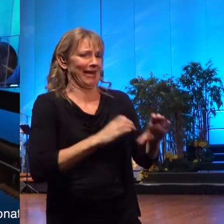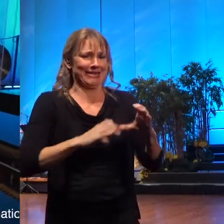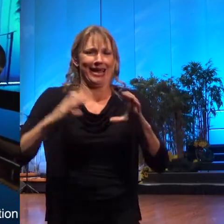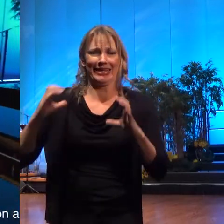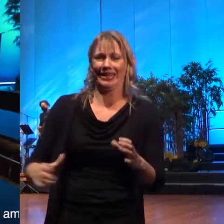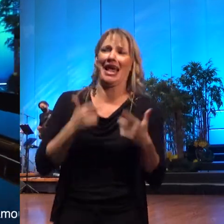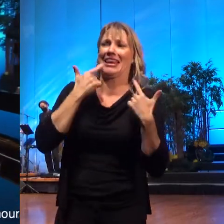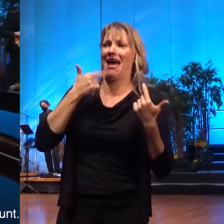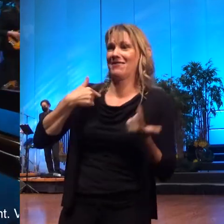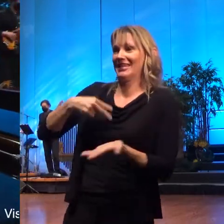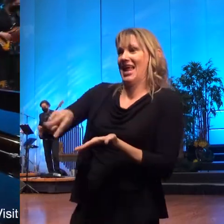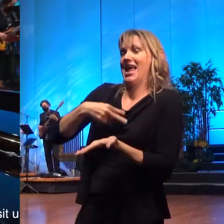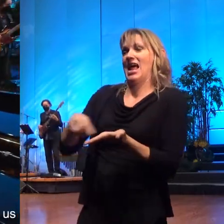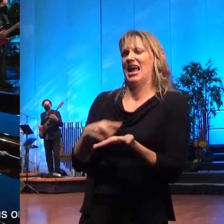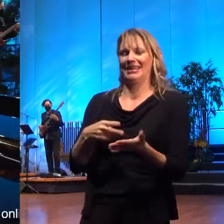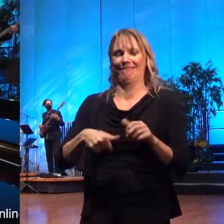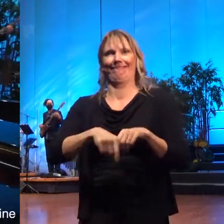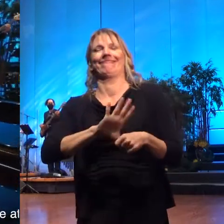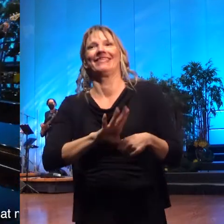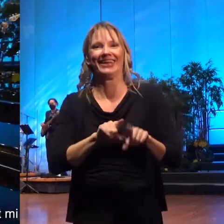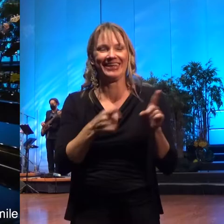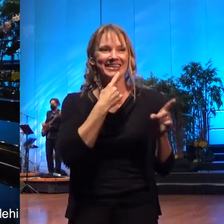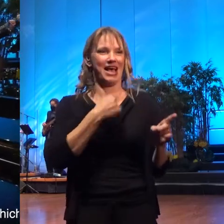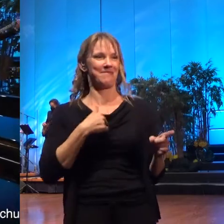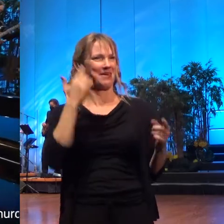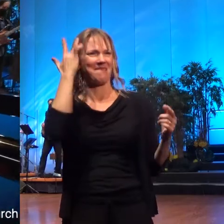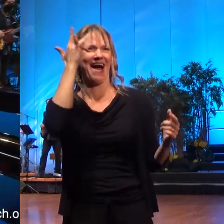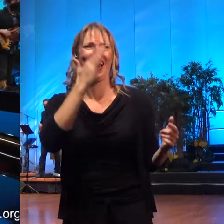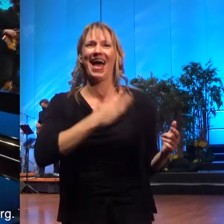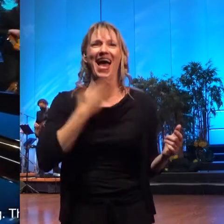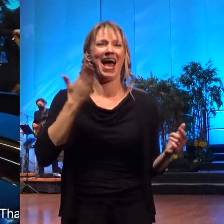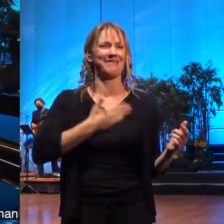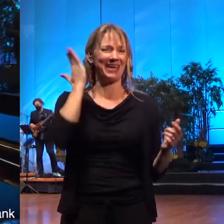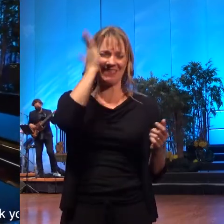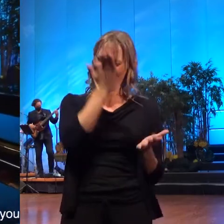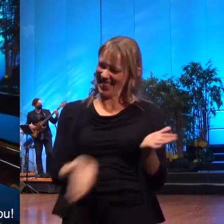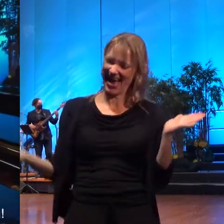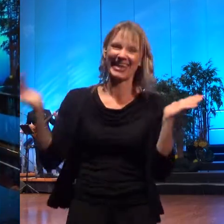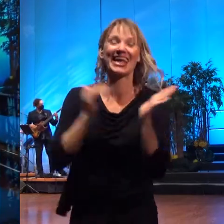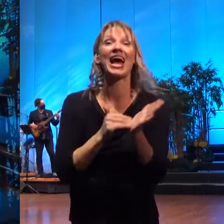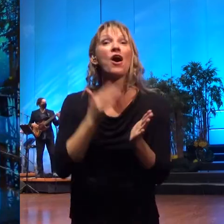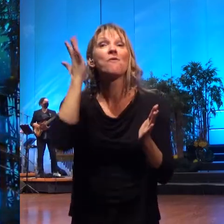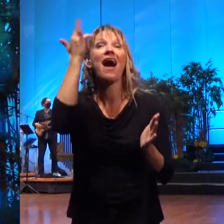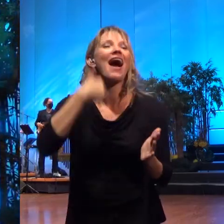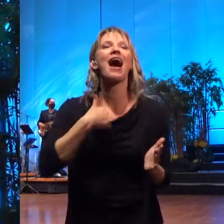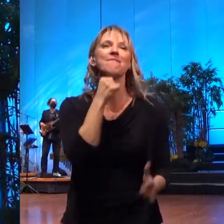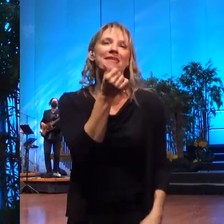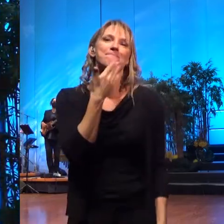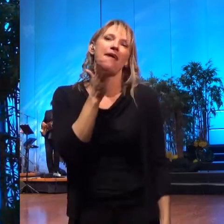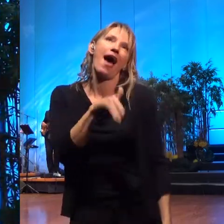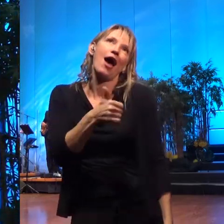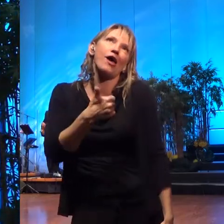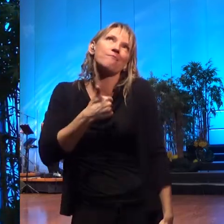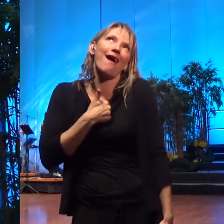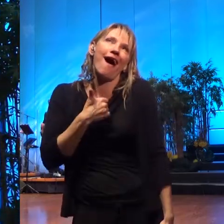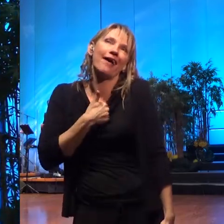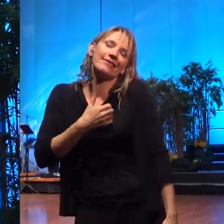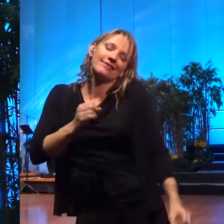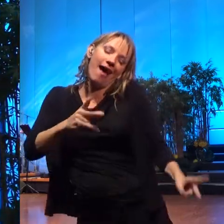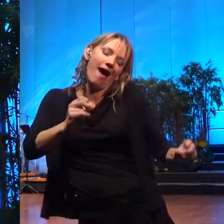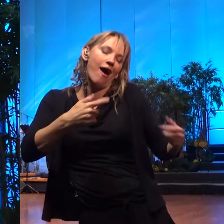really badly, telling me the reasons why you'd gladly do it all again. Cause I'm not